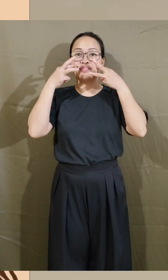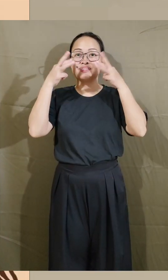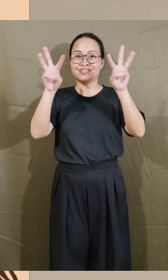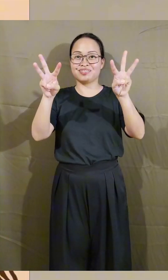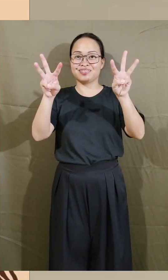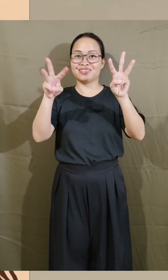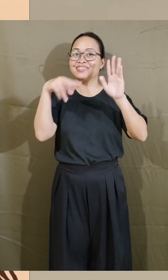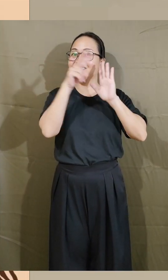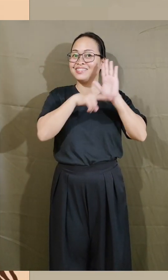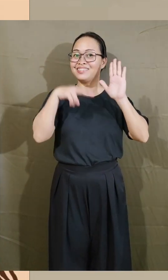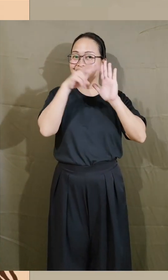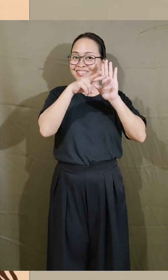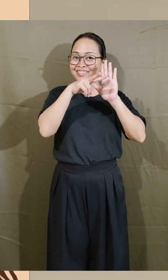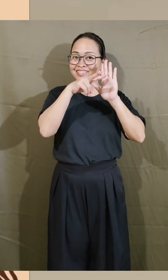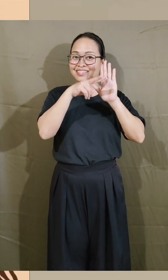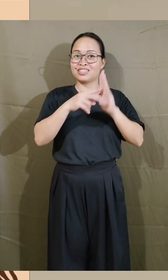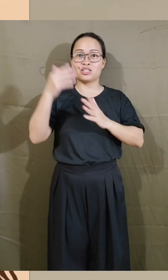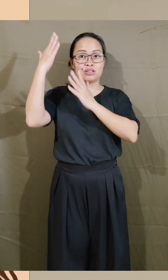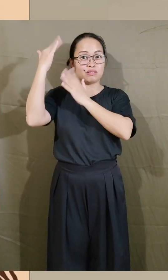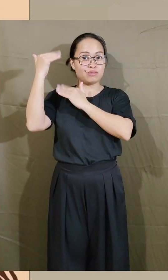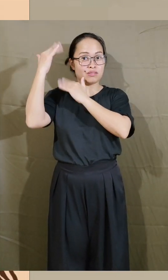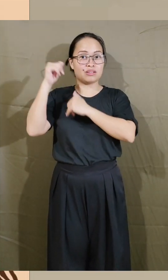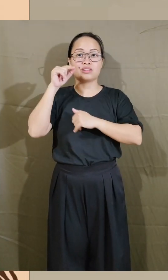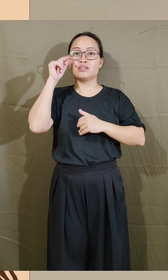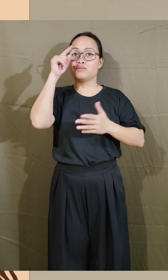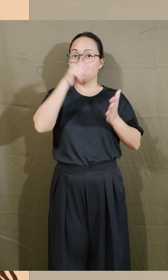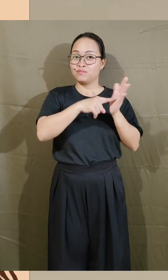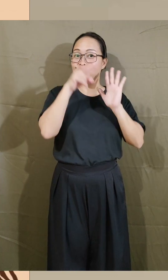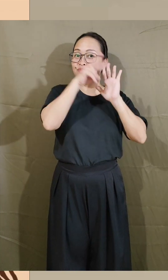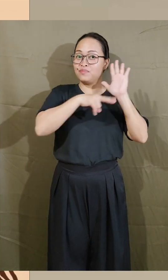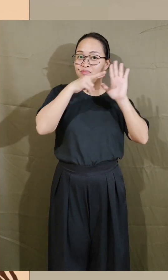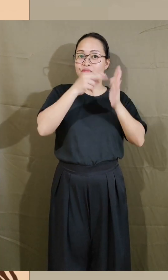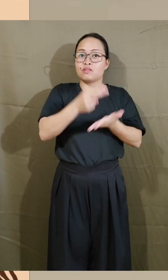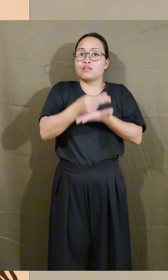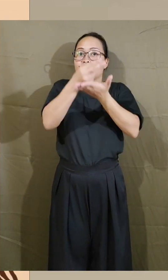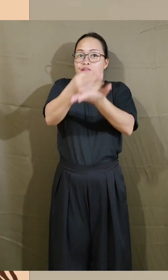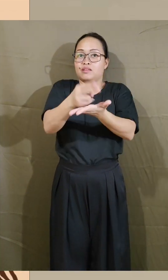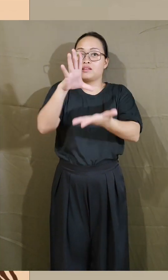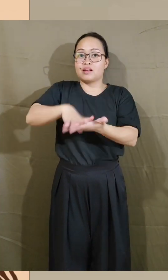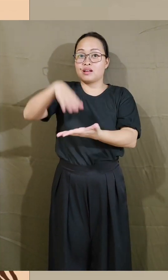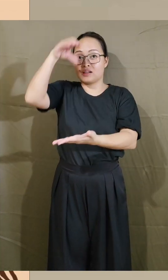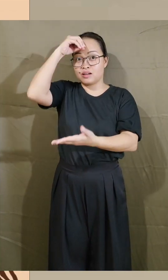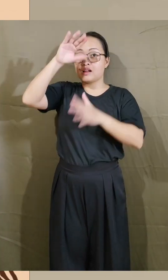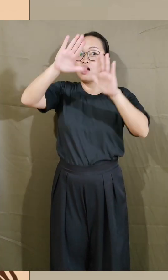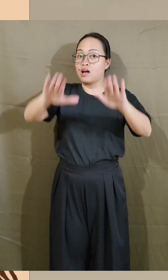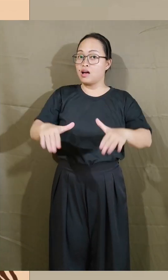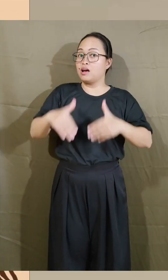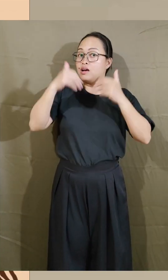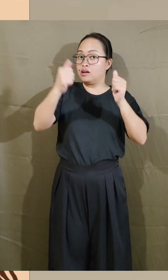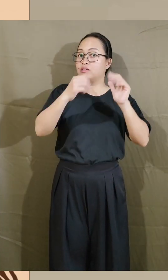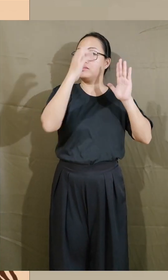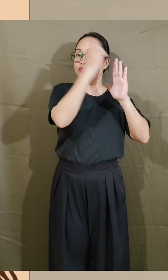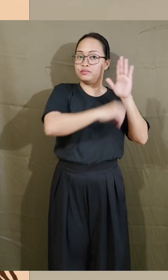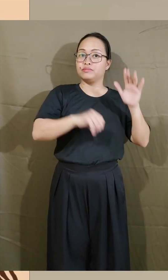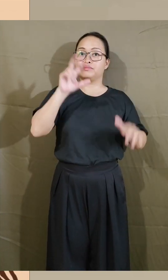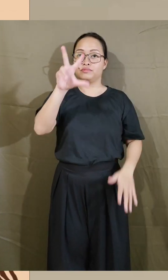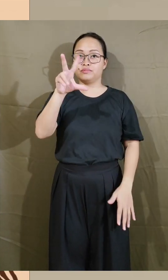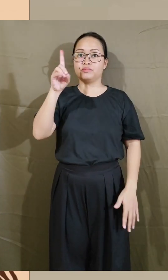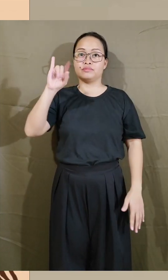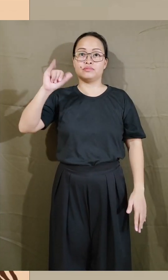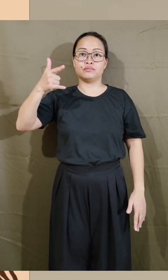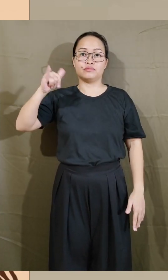Thank you so much for watching this video. I hope this video helped you learn how to subtract